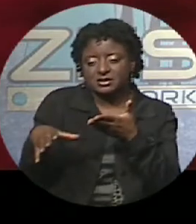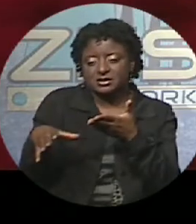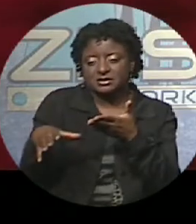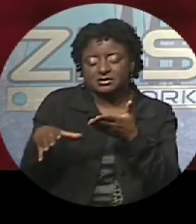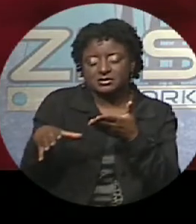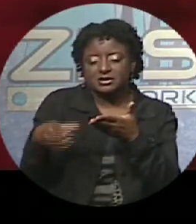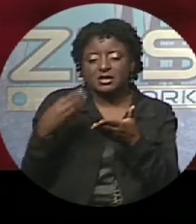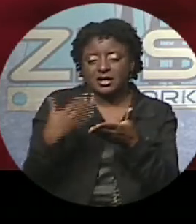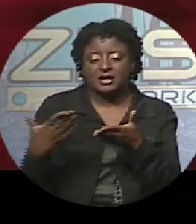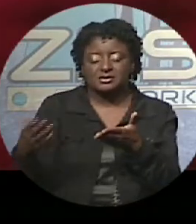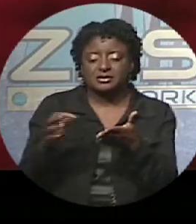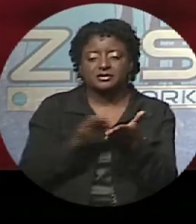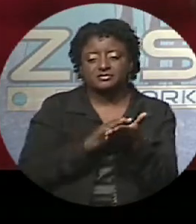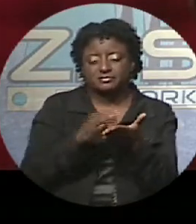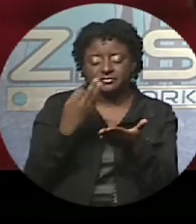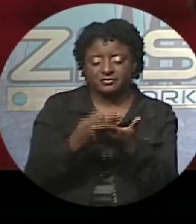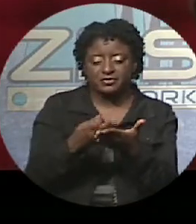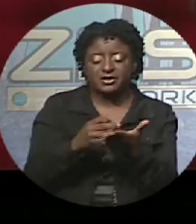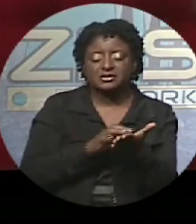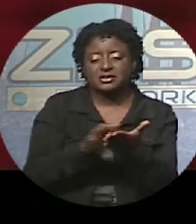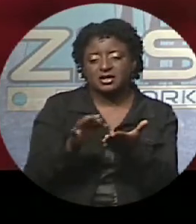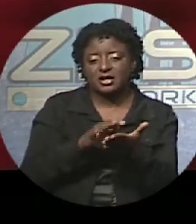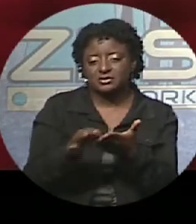account. This government